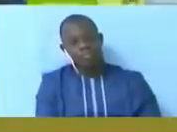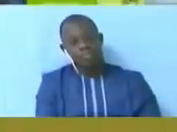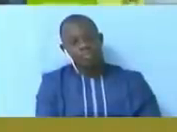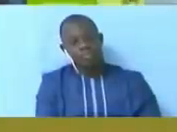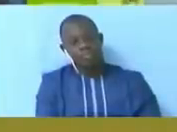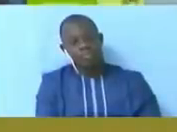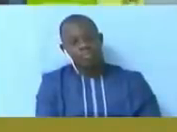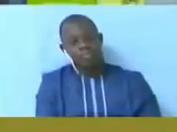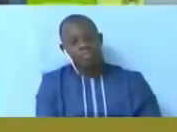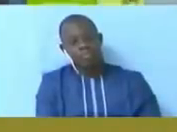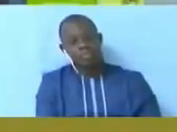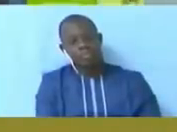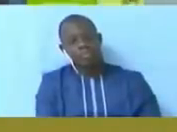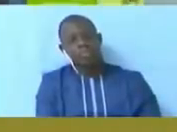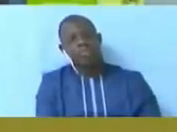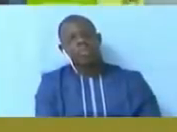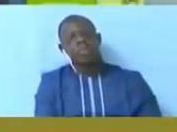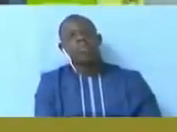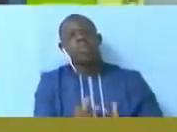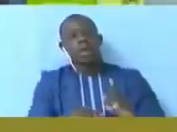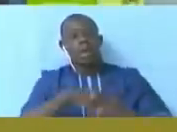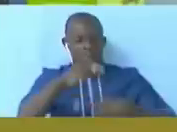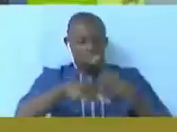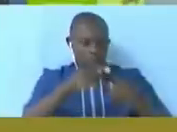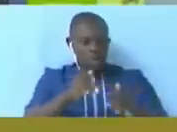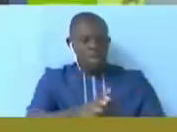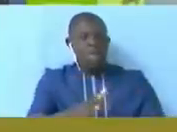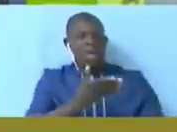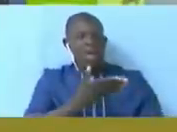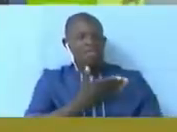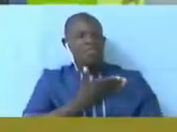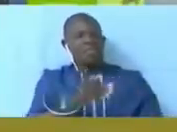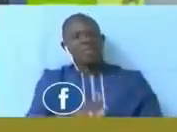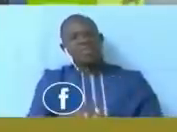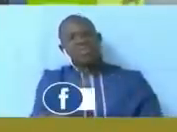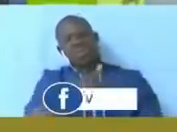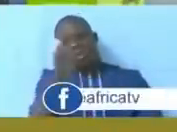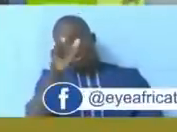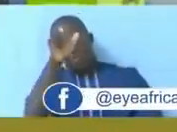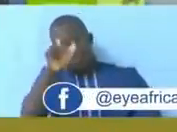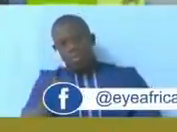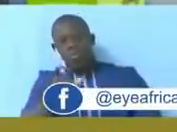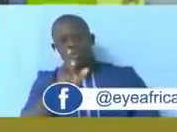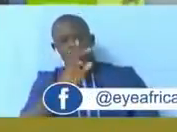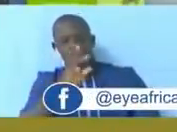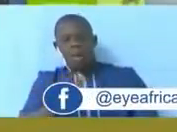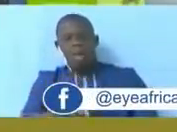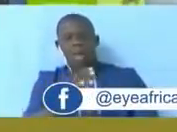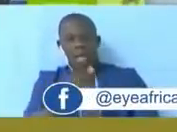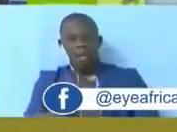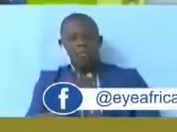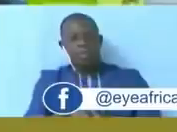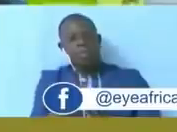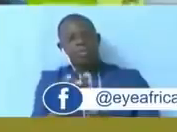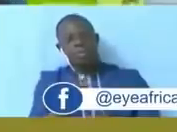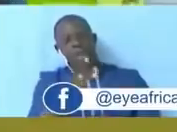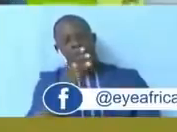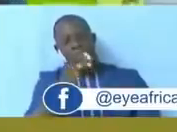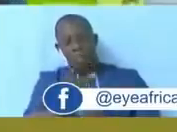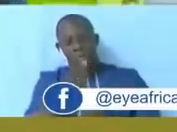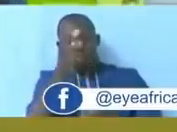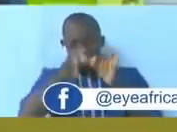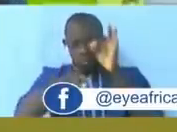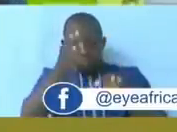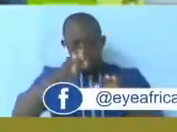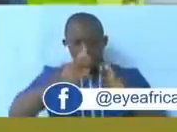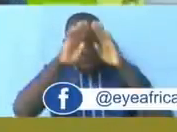It was like getting a prosecutor to be a judge in your case. Amunda kitindila niota yake ko